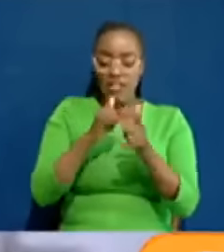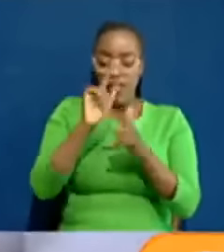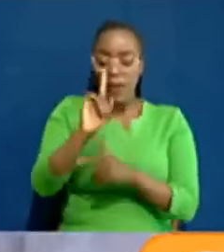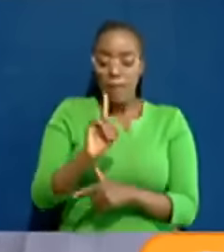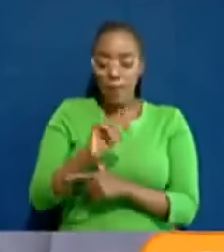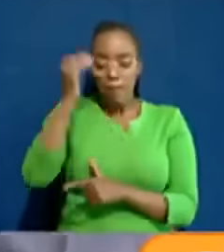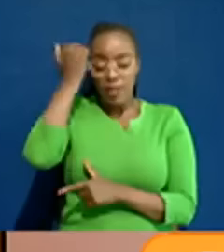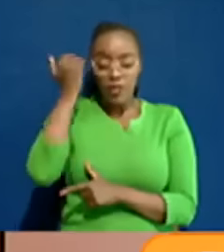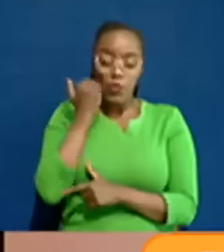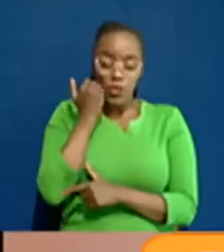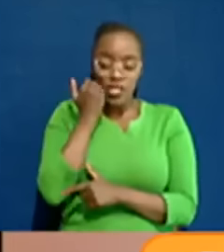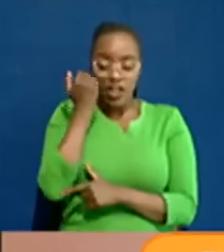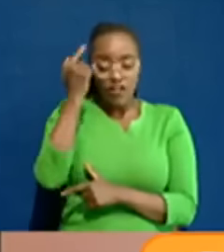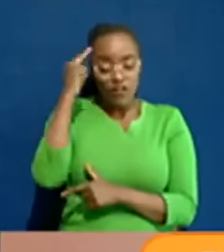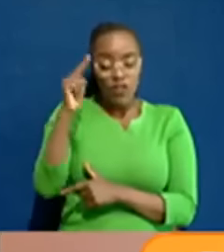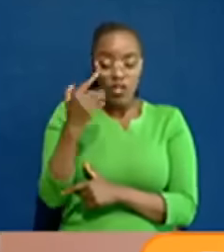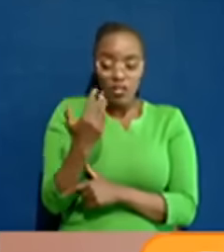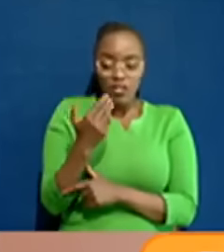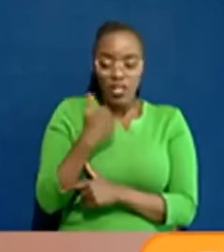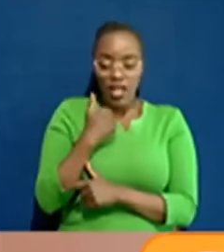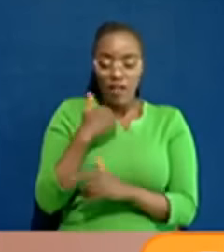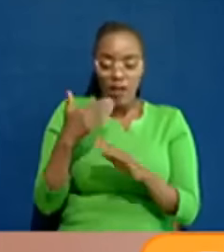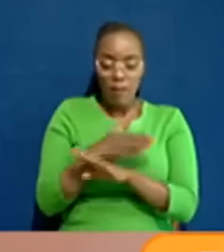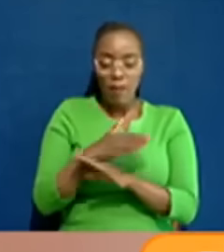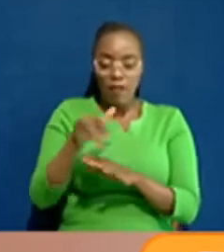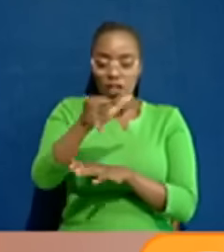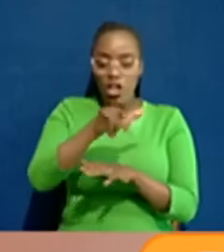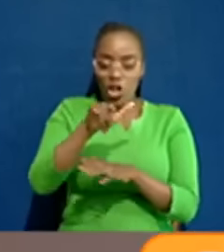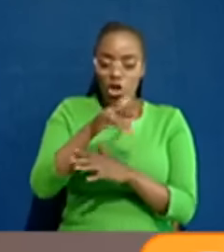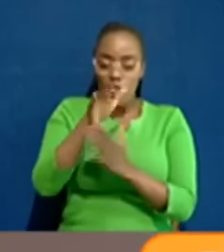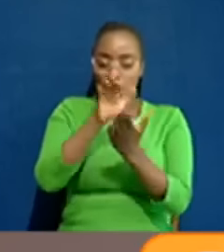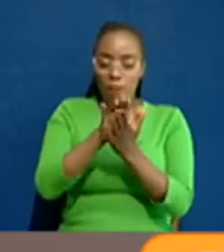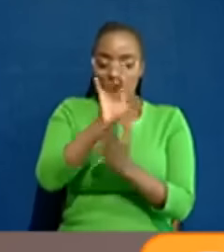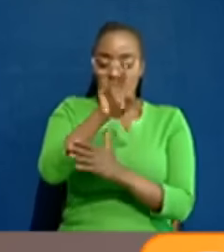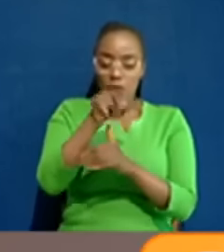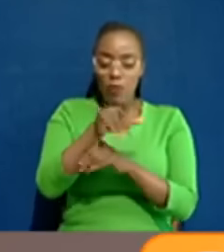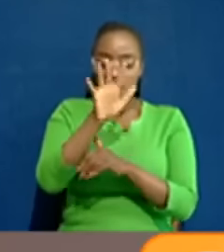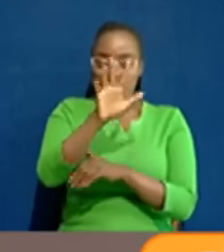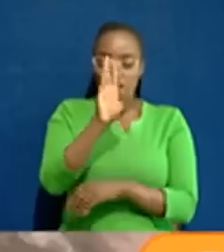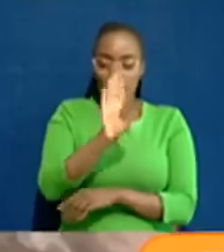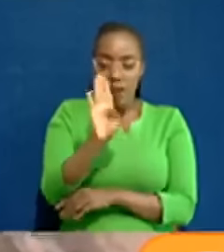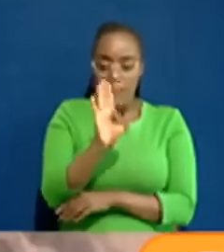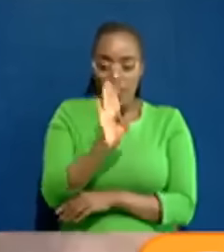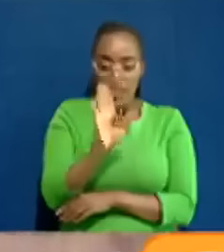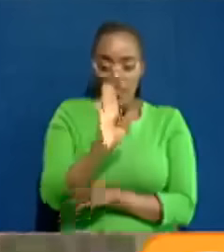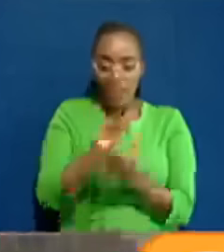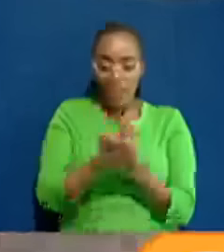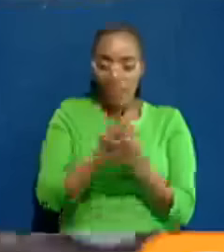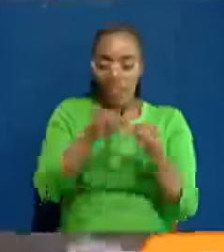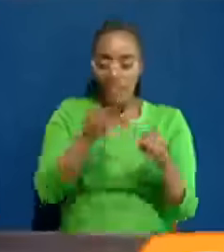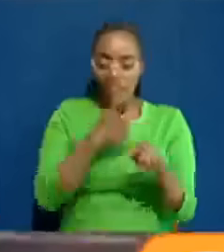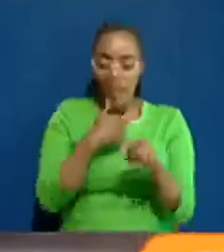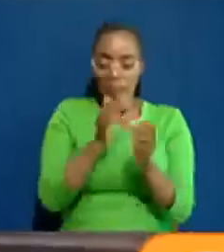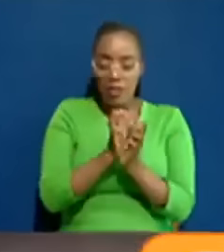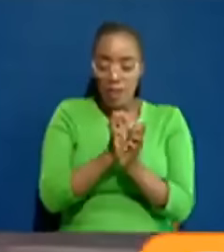in court for allegedly defrauding a local bank 1.5 billion shillings. He was